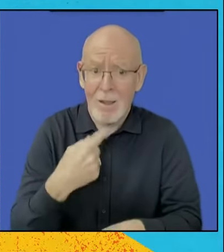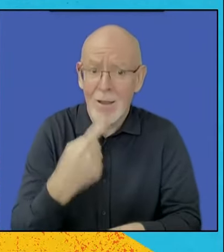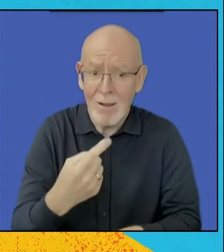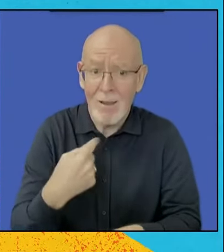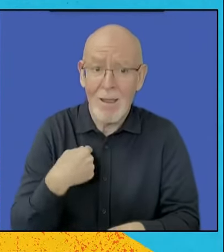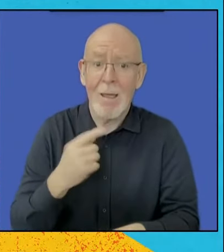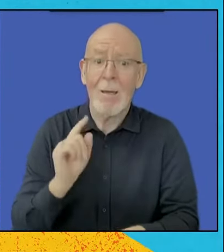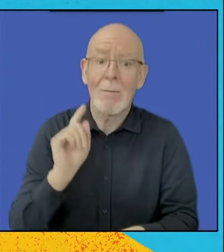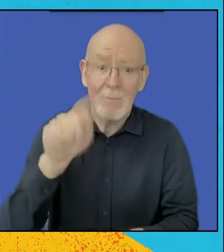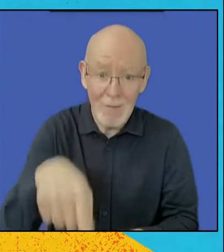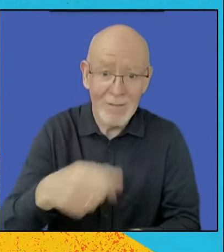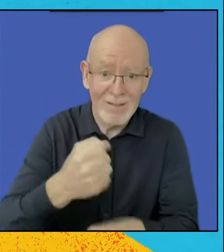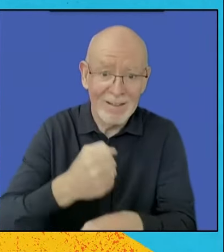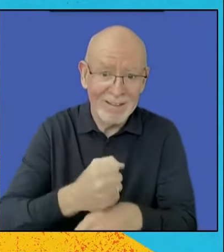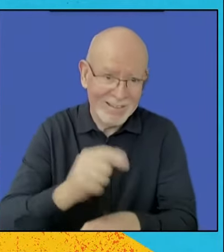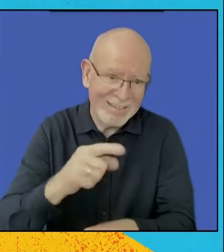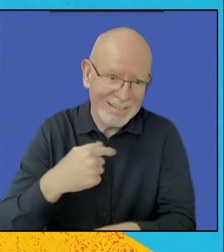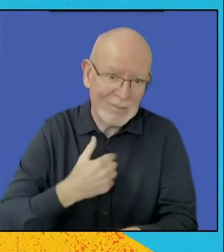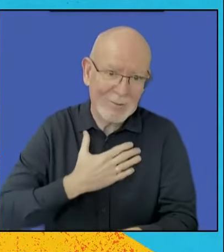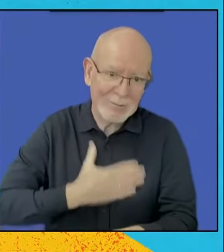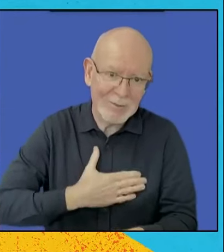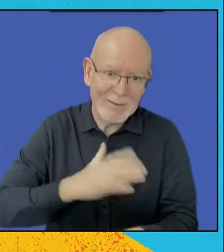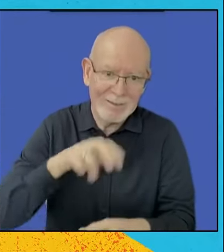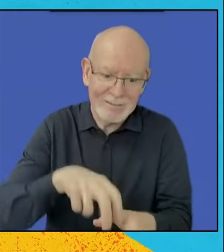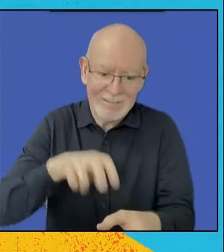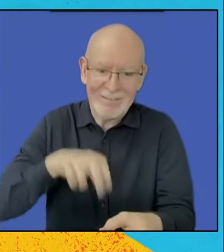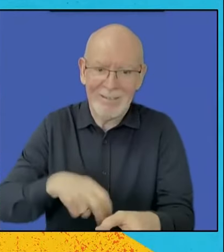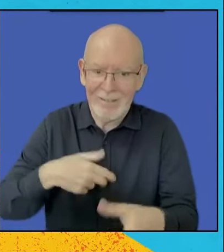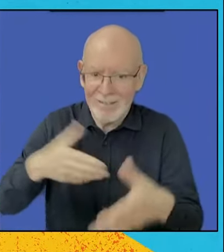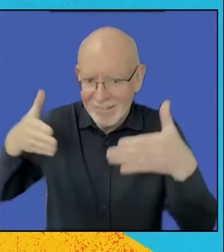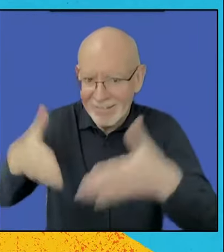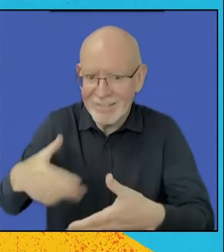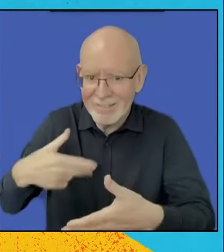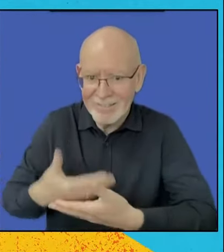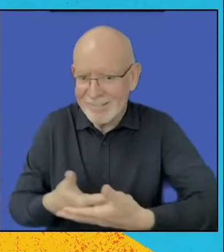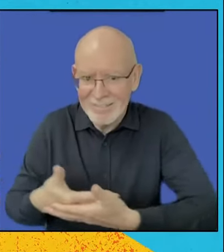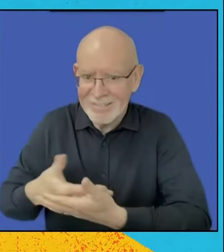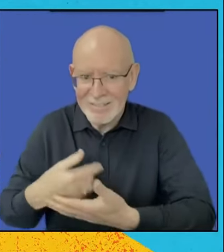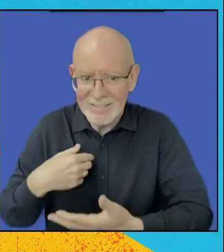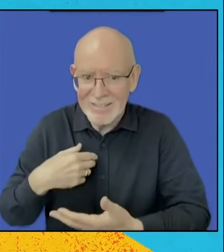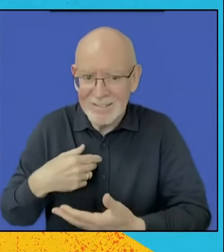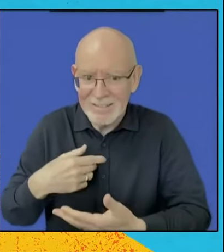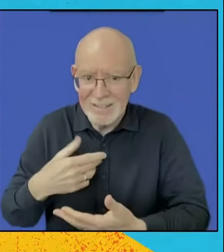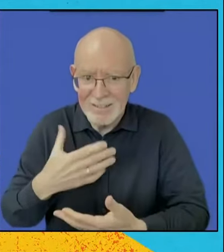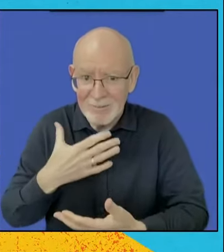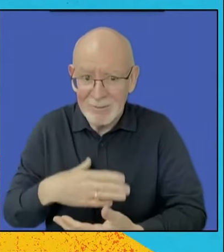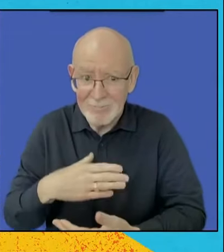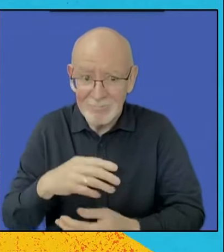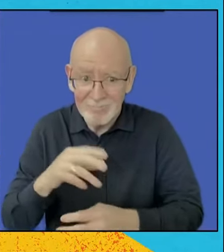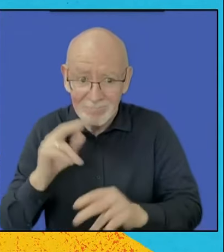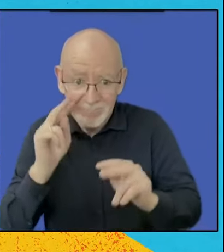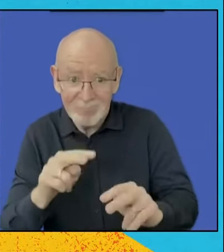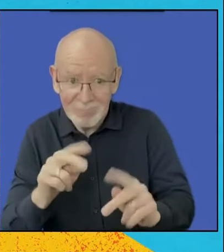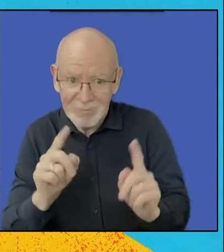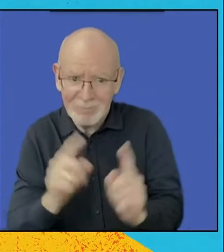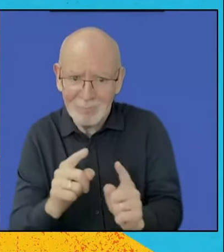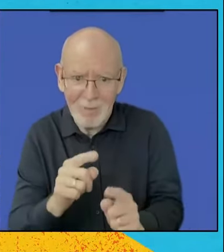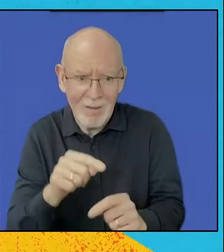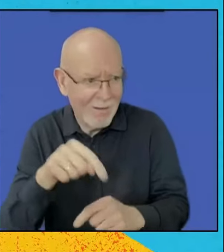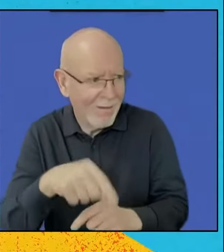the COVID-19 pandemic, we are extremely thrilled to presume our in-person youth forum now in